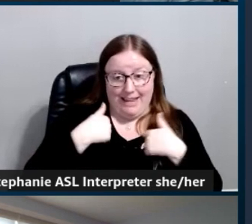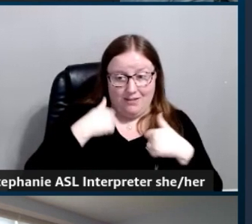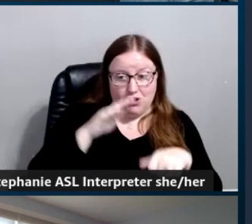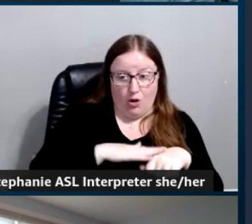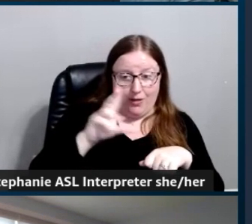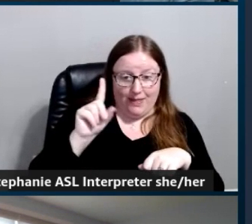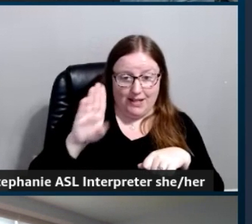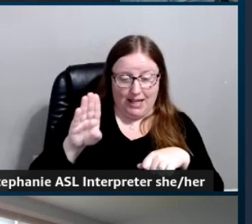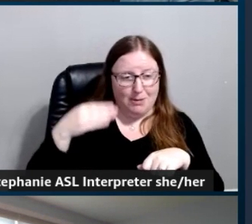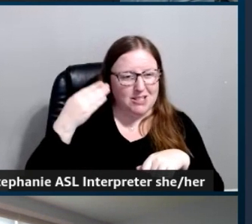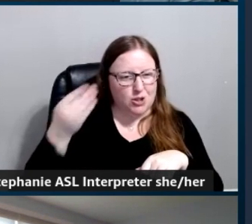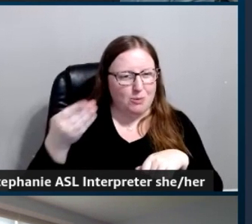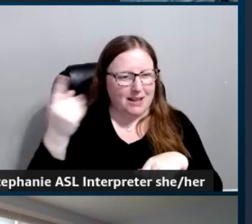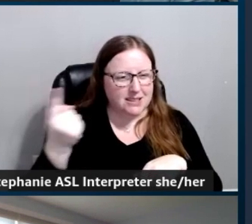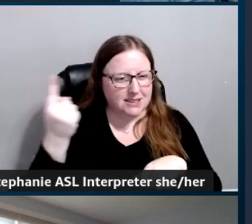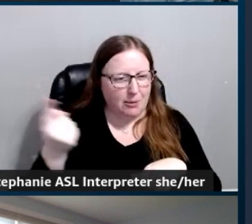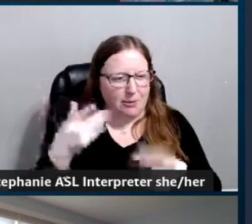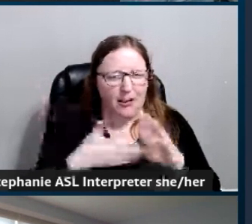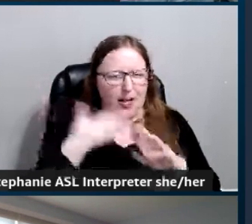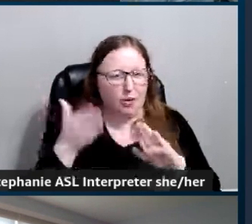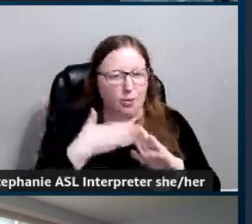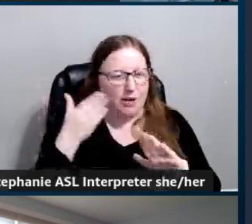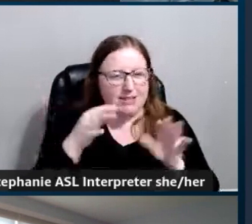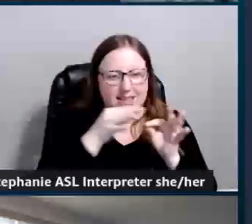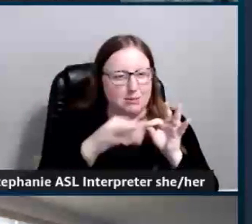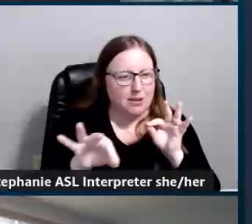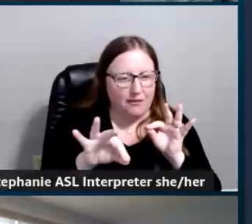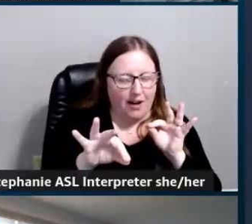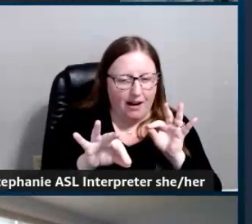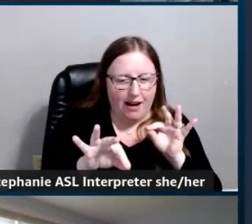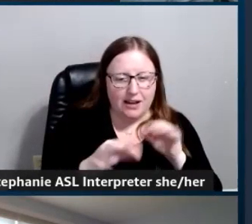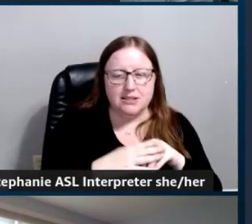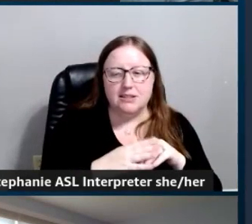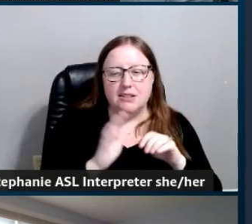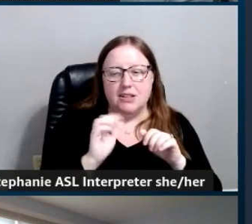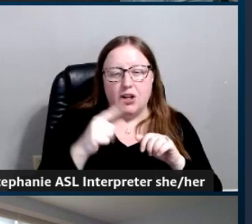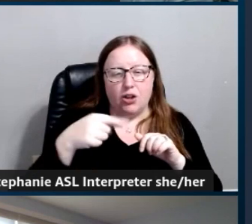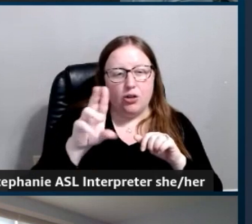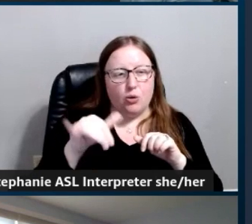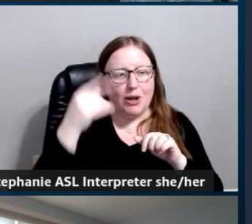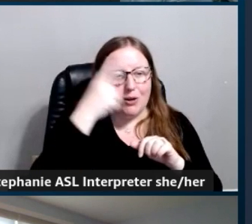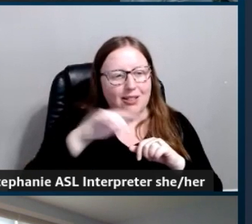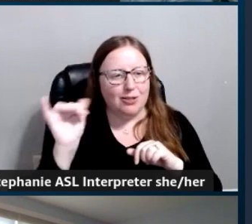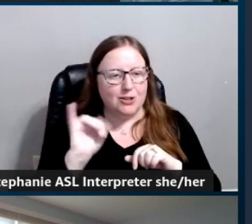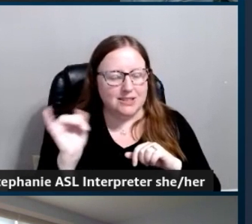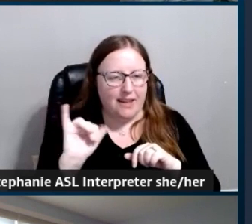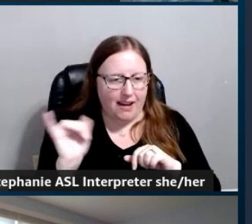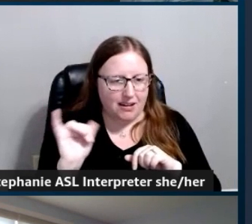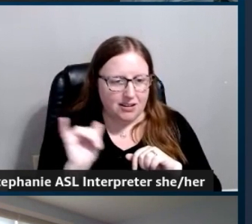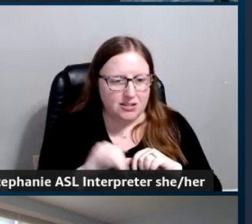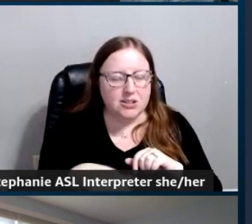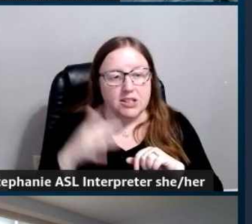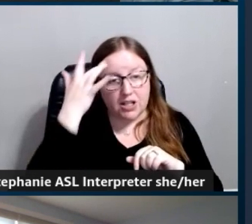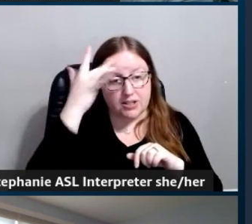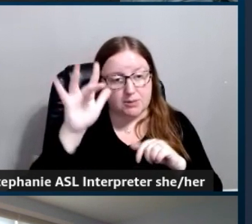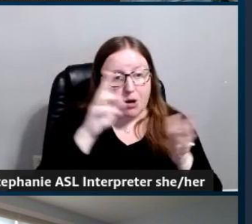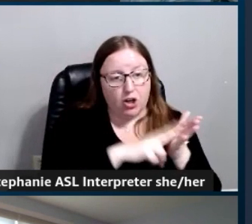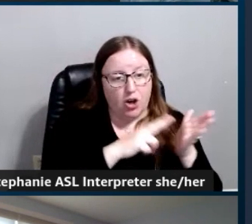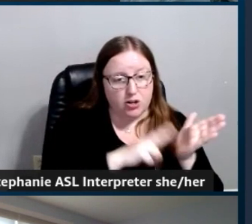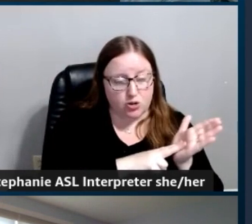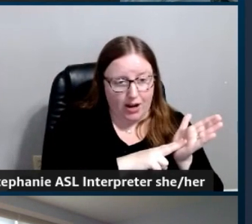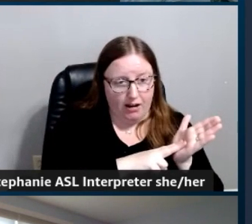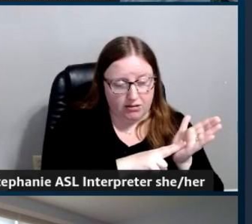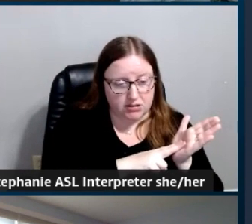it something, and it simplifies the way, that query looks under the hood. A smart contract in the same